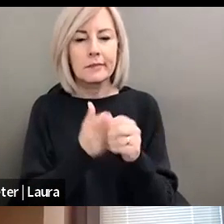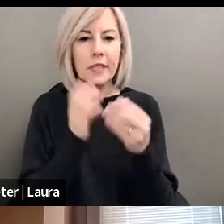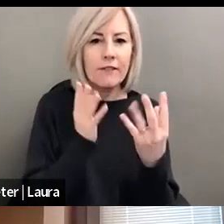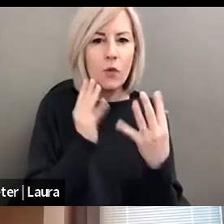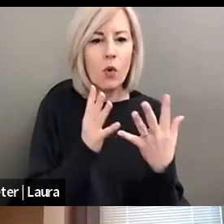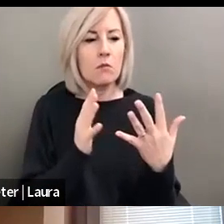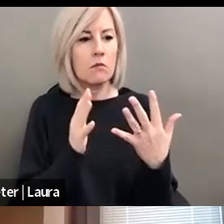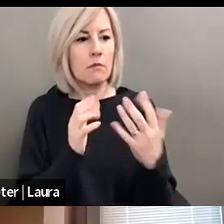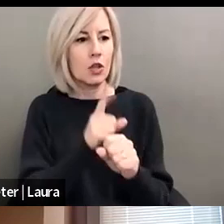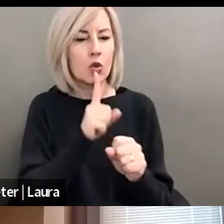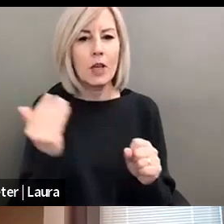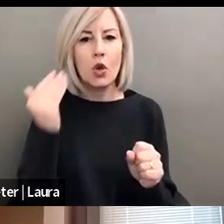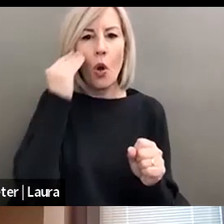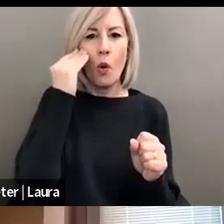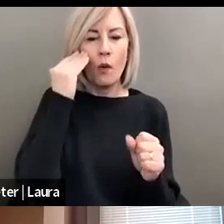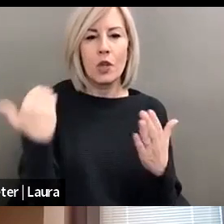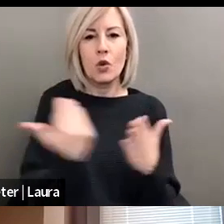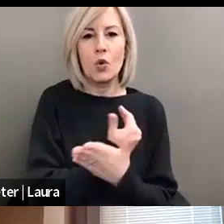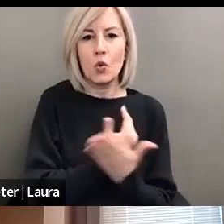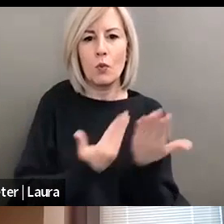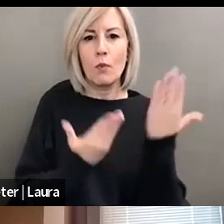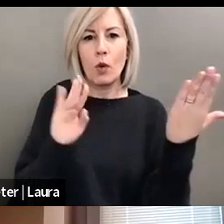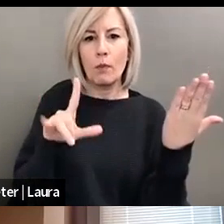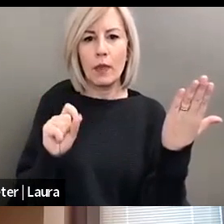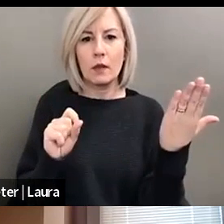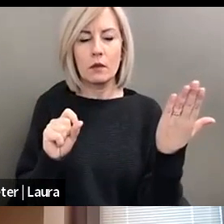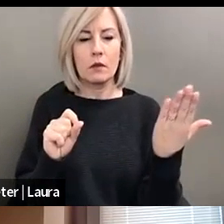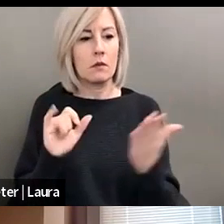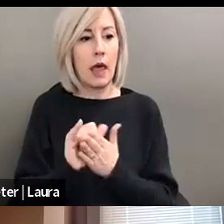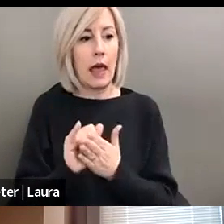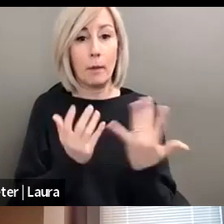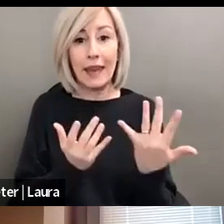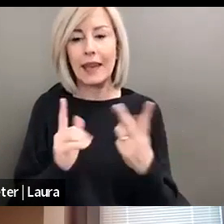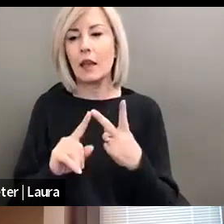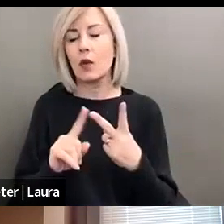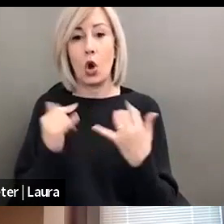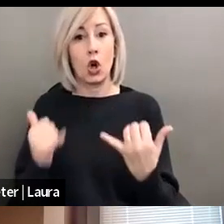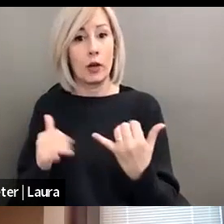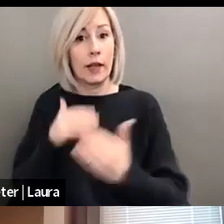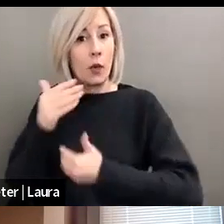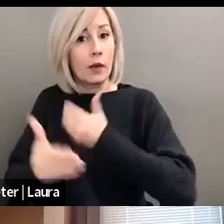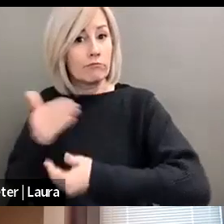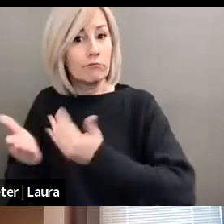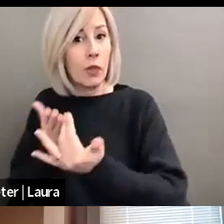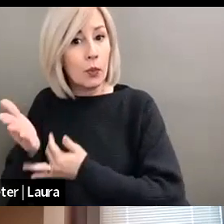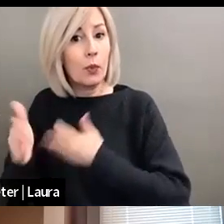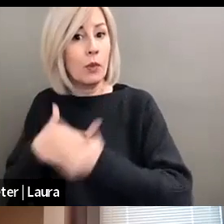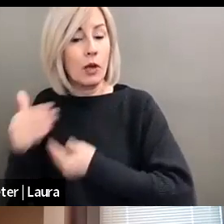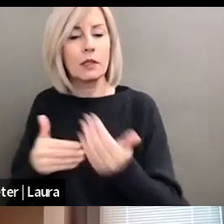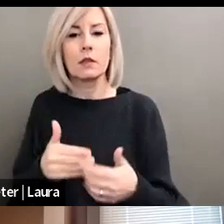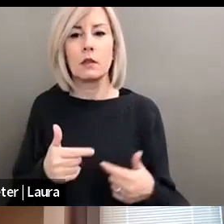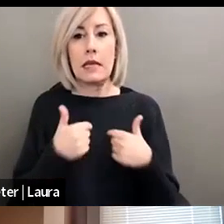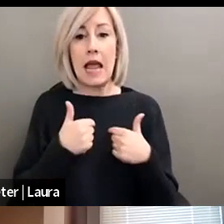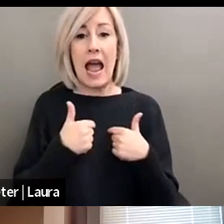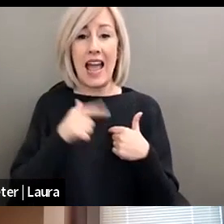those proposed bills that are pending or currently going through the legislative process. I know I have a